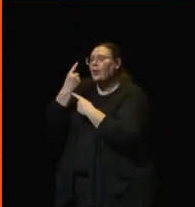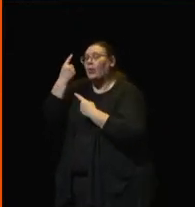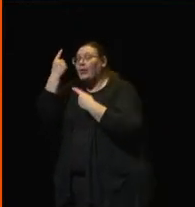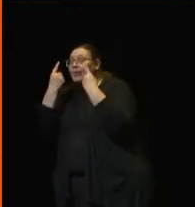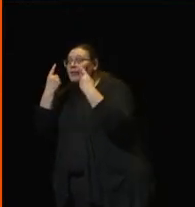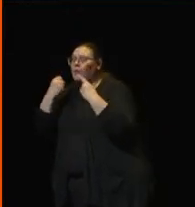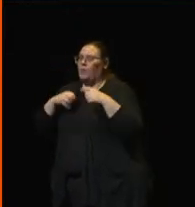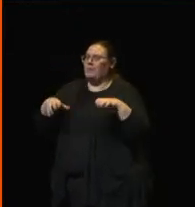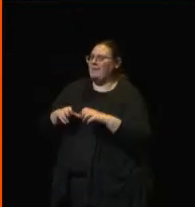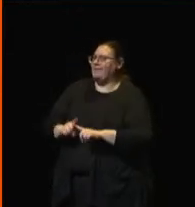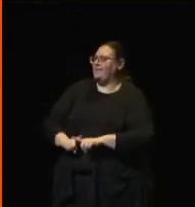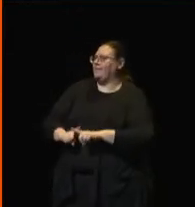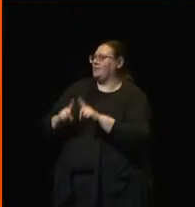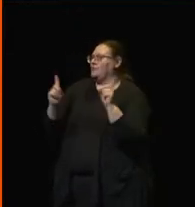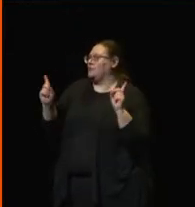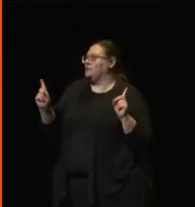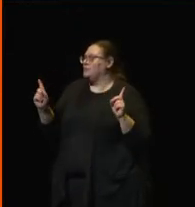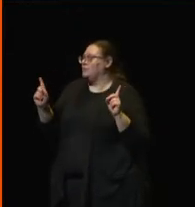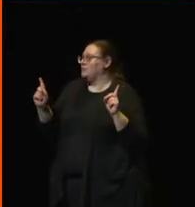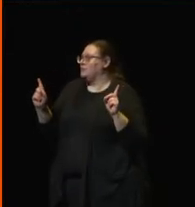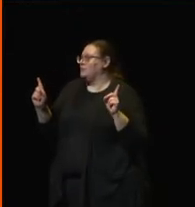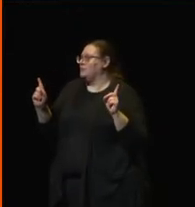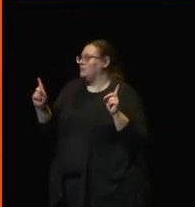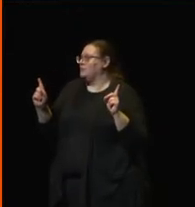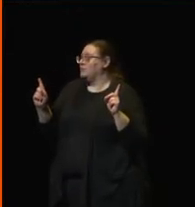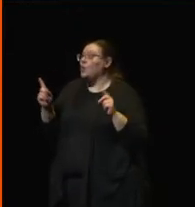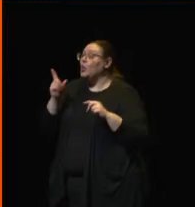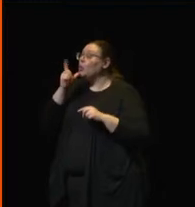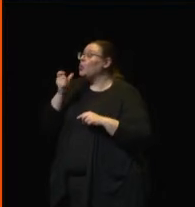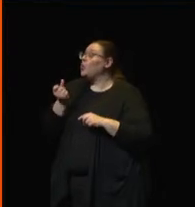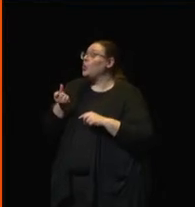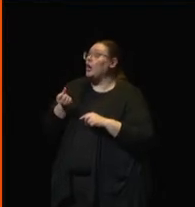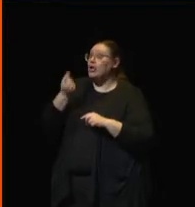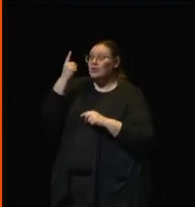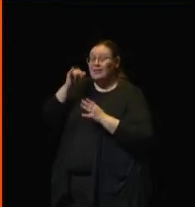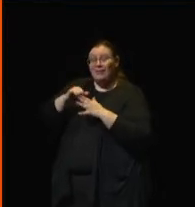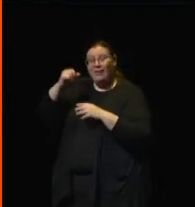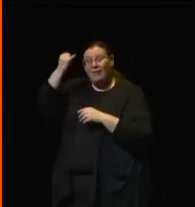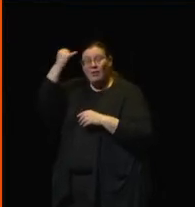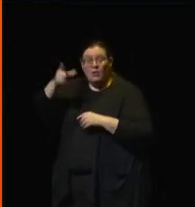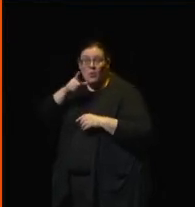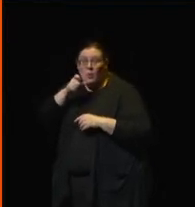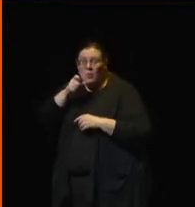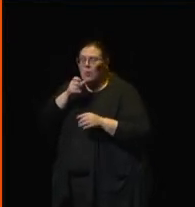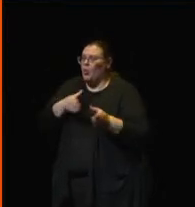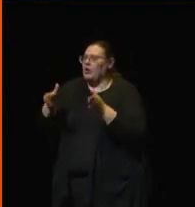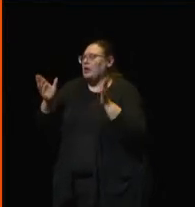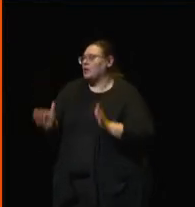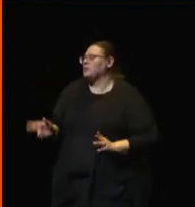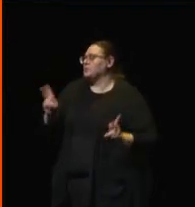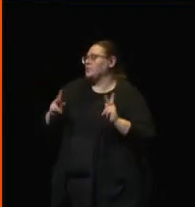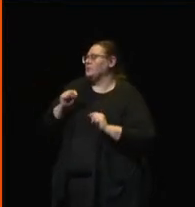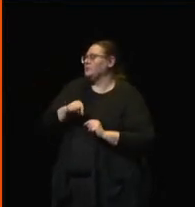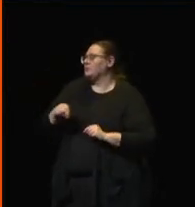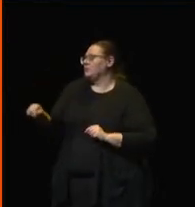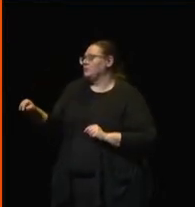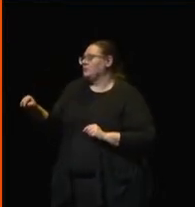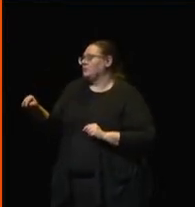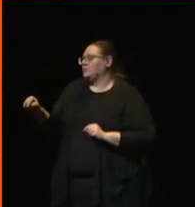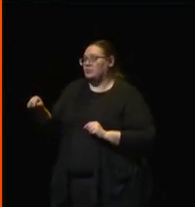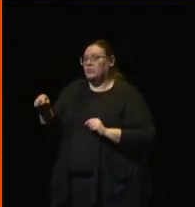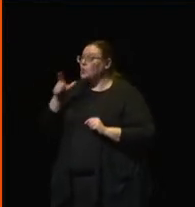differently. And no one understands that better than organizers. No one understood that better than